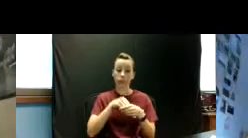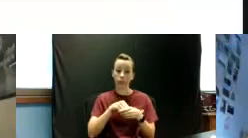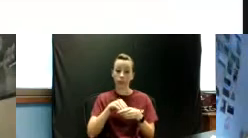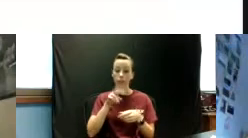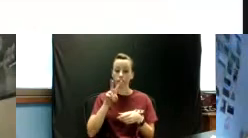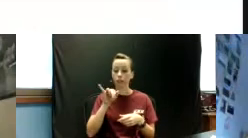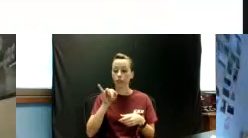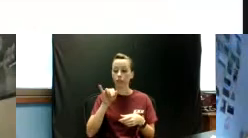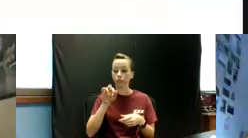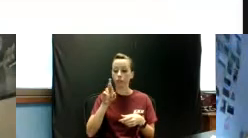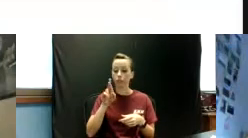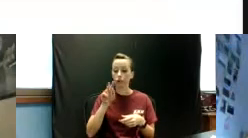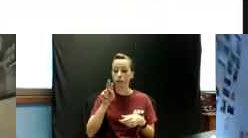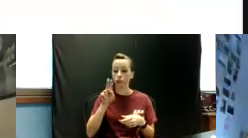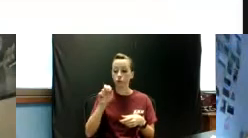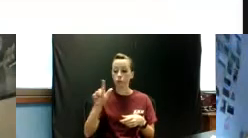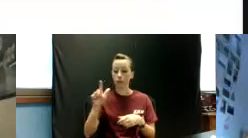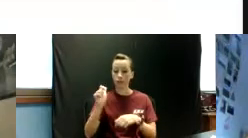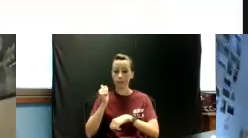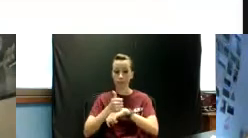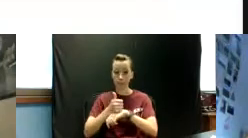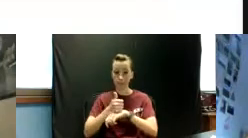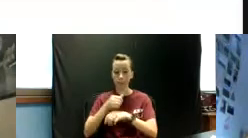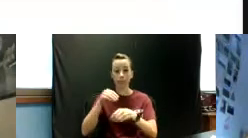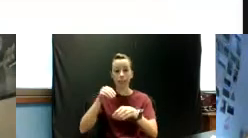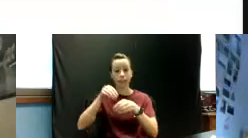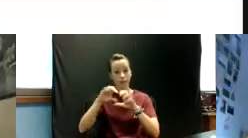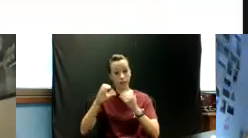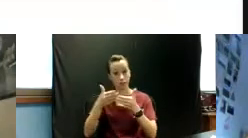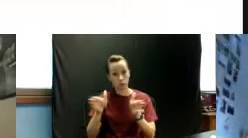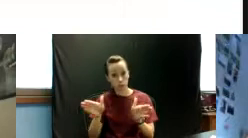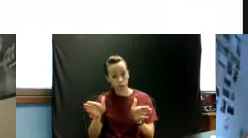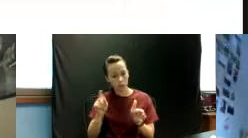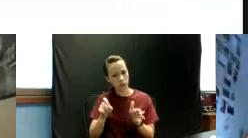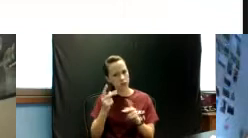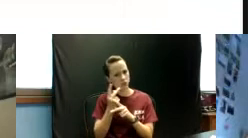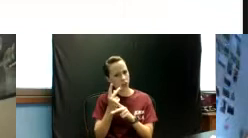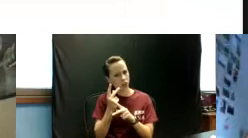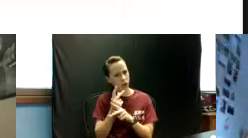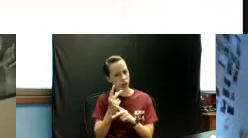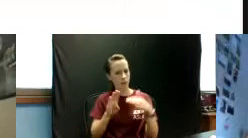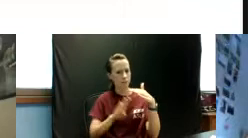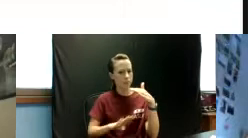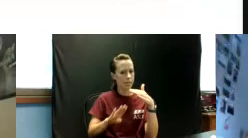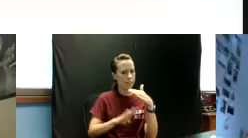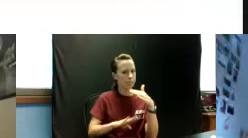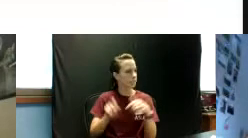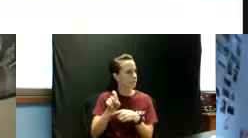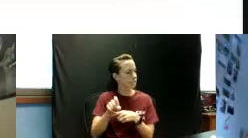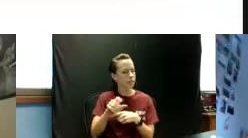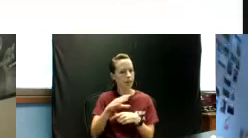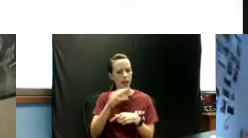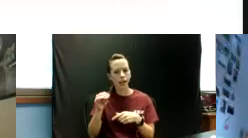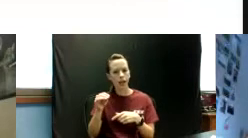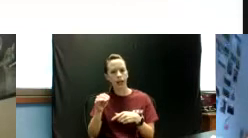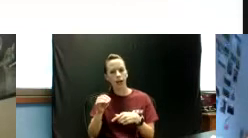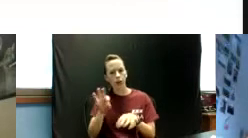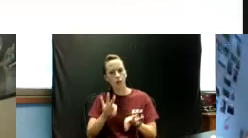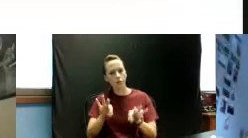settings, in our classrooms. We've got to figure out what basic necessities and practical needs there are,